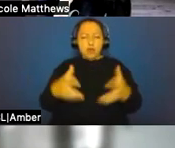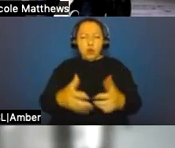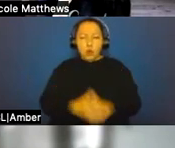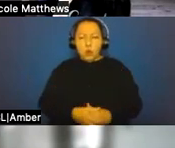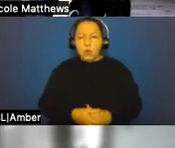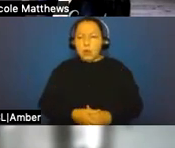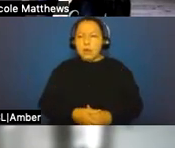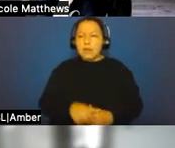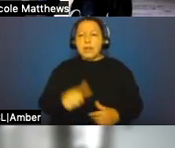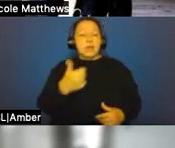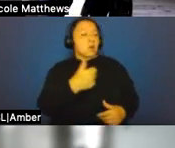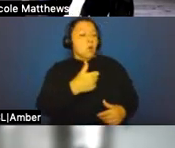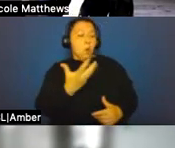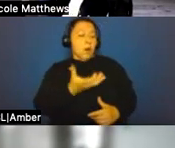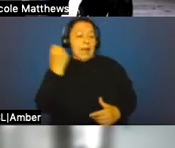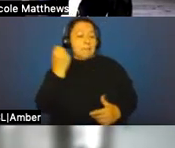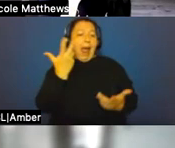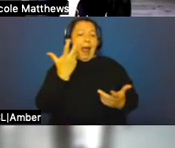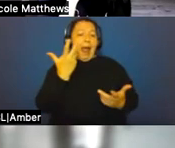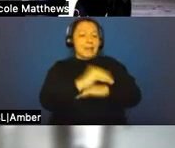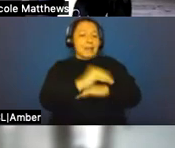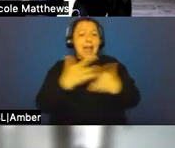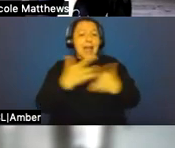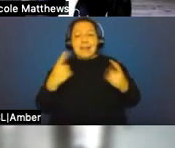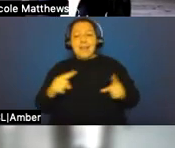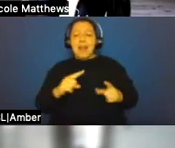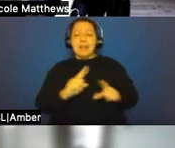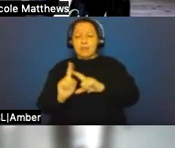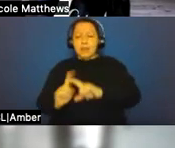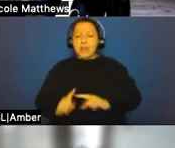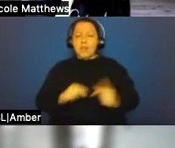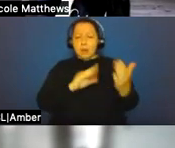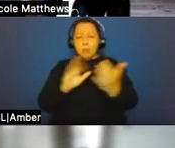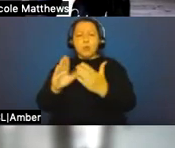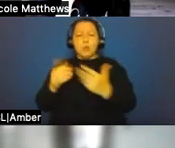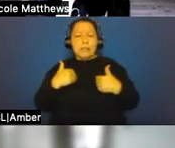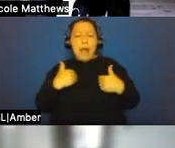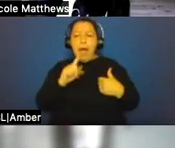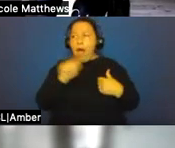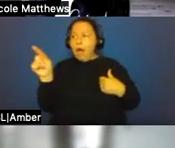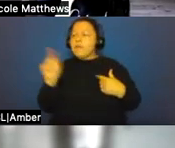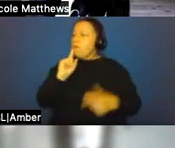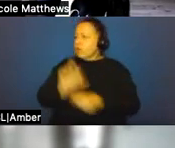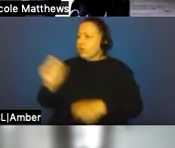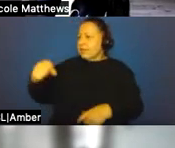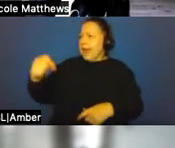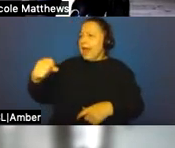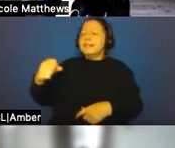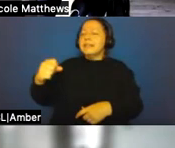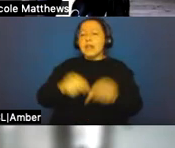Take Back the Night event, something like that. Yeah, for sure. Which goes back to that like